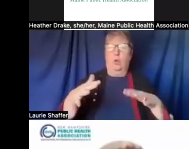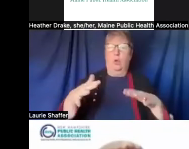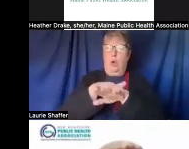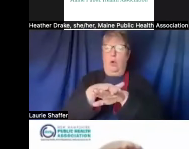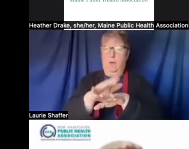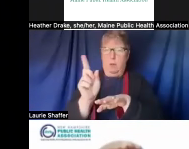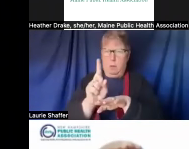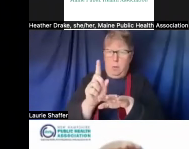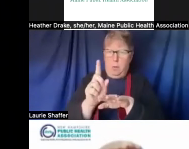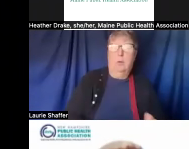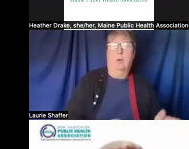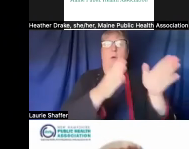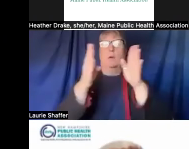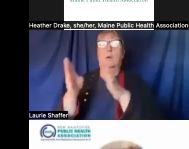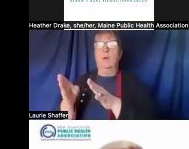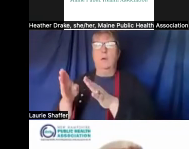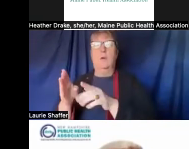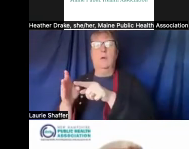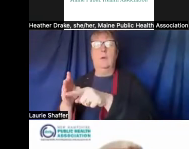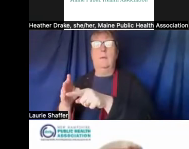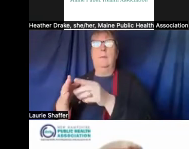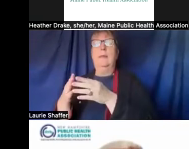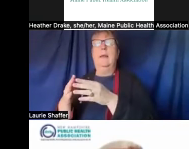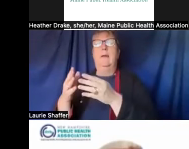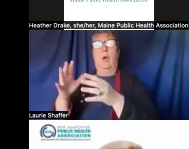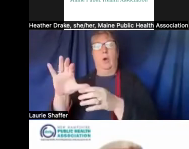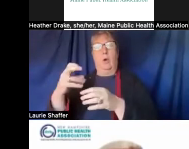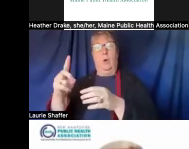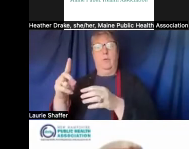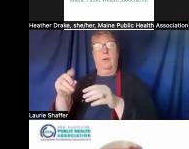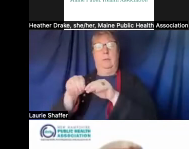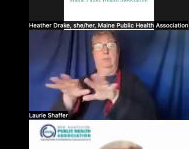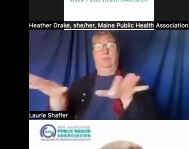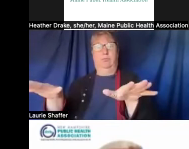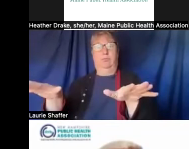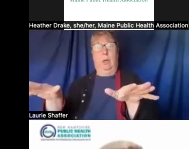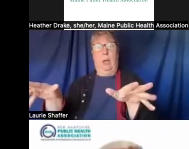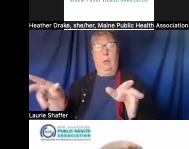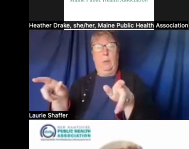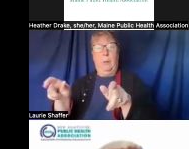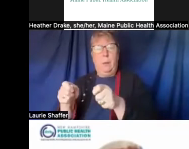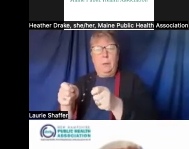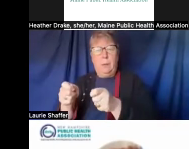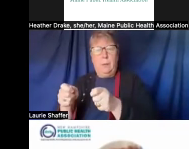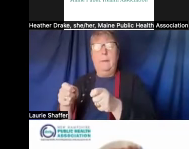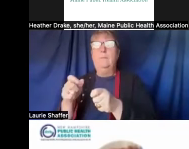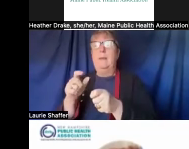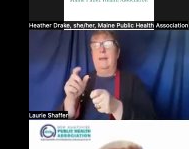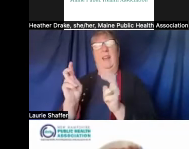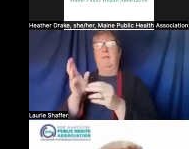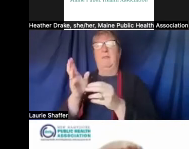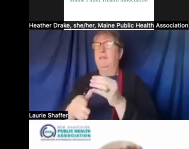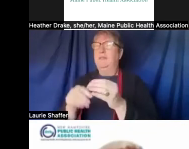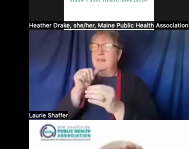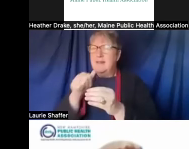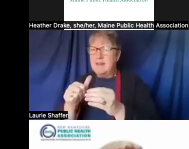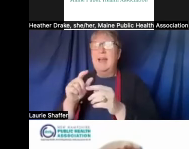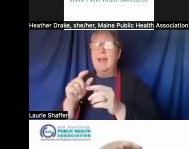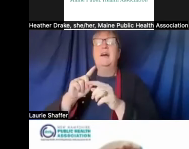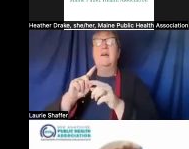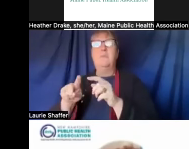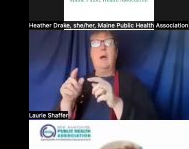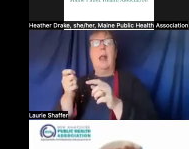And then the last section provides an overview of the aftermath of COVID. And I know we just talked about that COVID is still continuing, but again, through the lens of the health